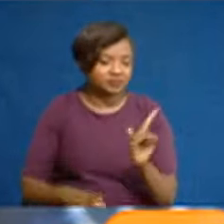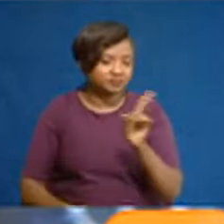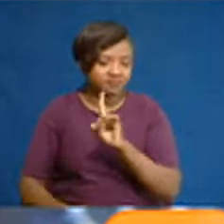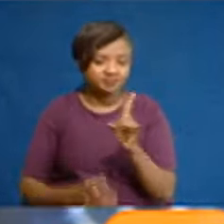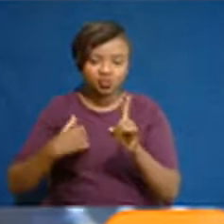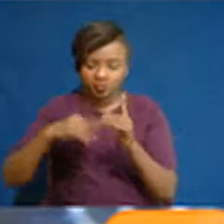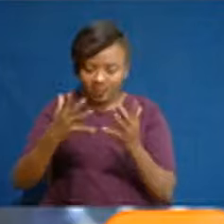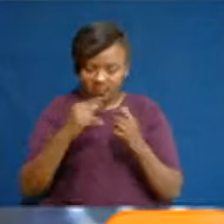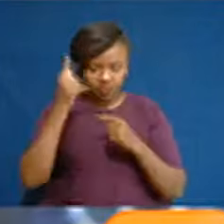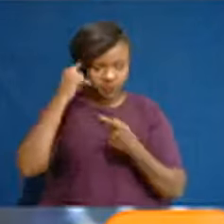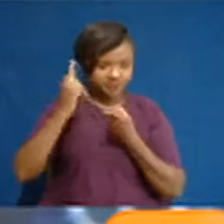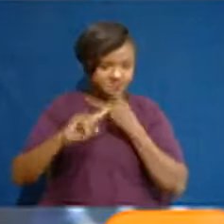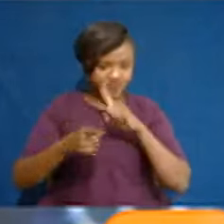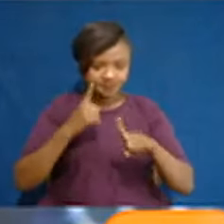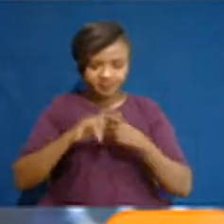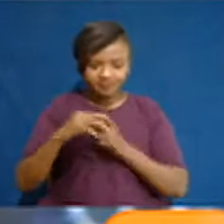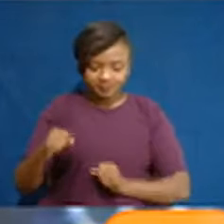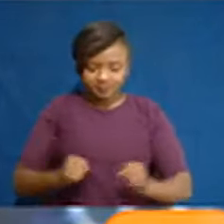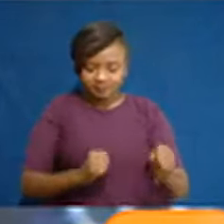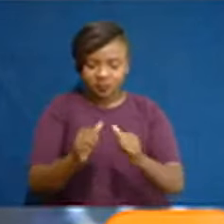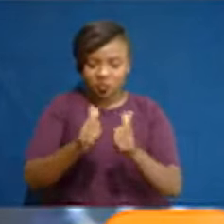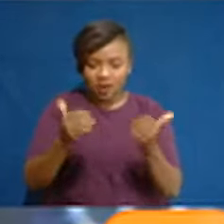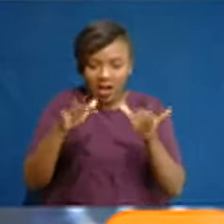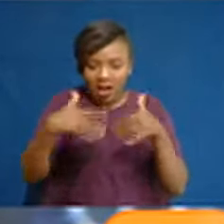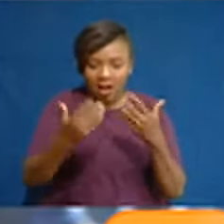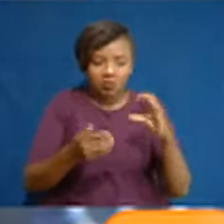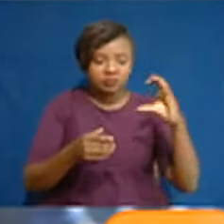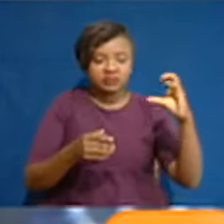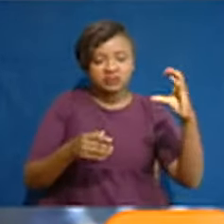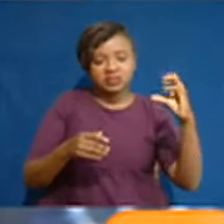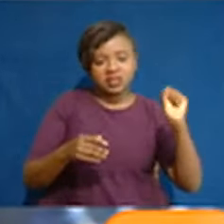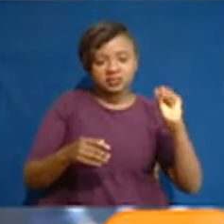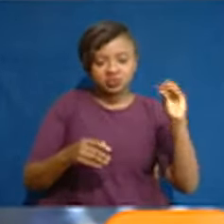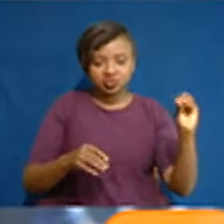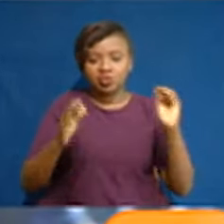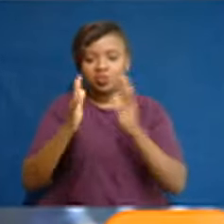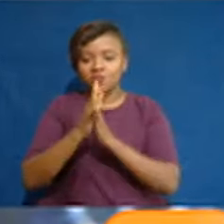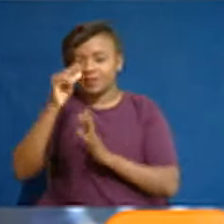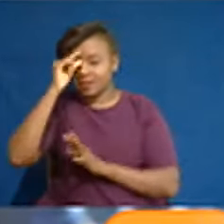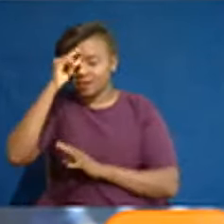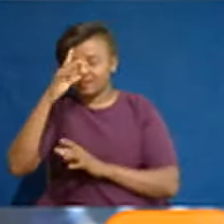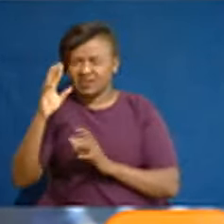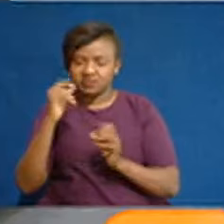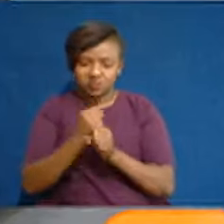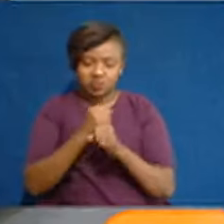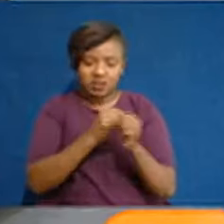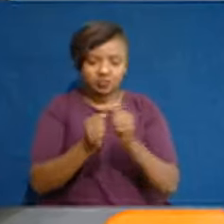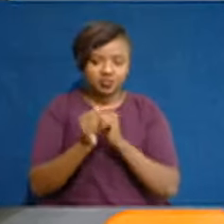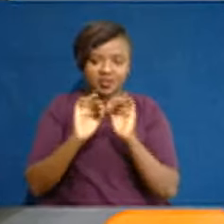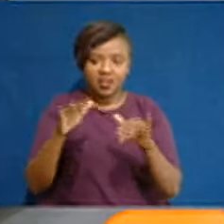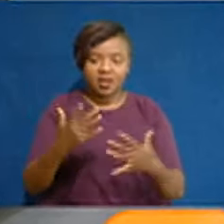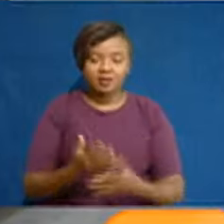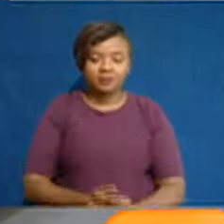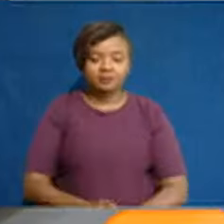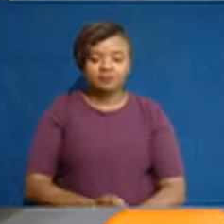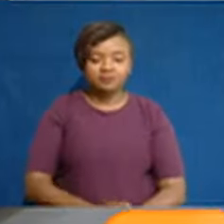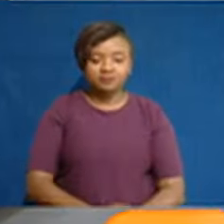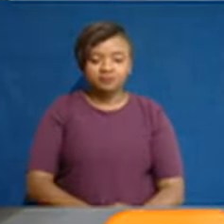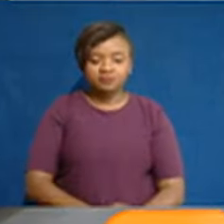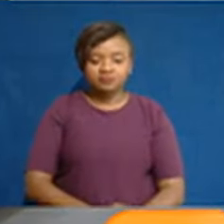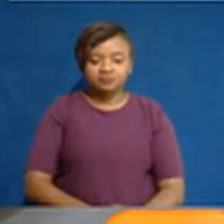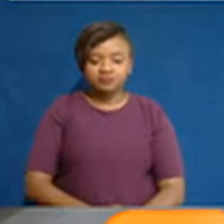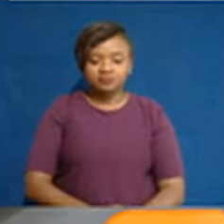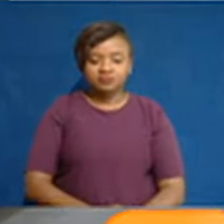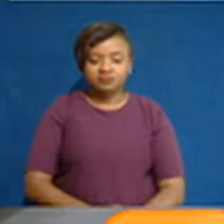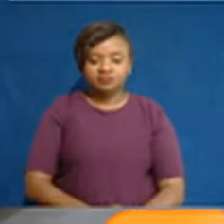terms of thinking about the relationship between CSOs and the state. All right. Waringa, does this mark a shift, the events of the